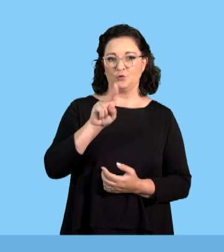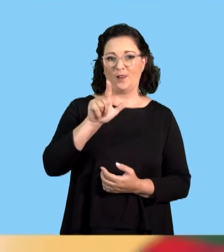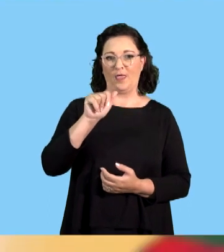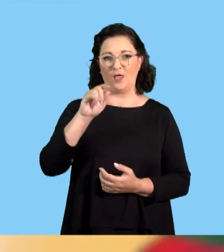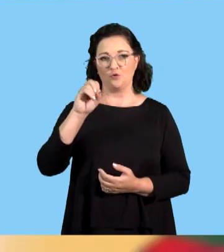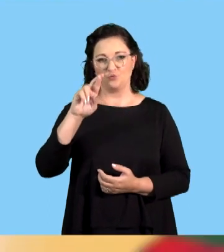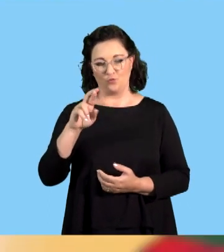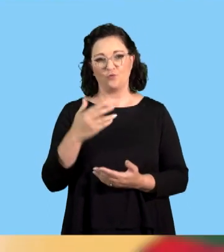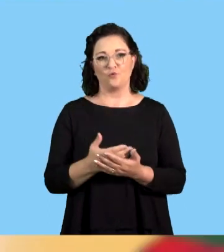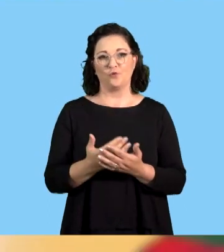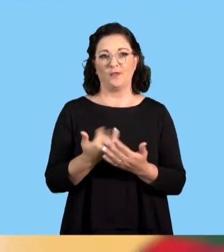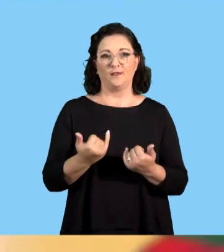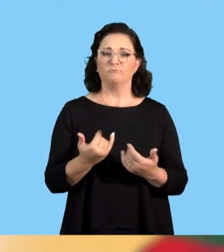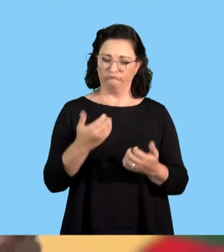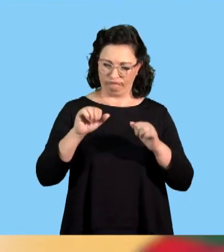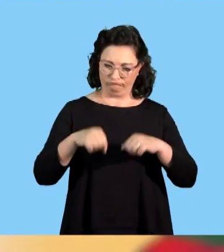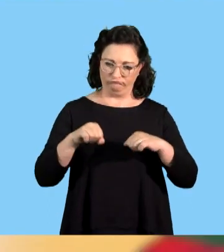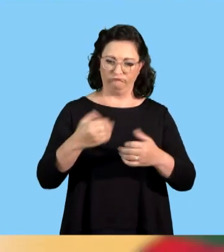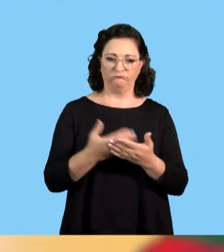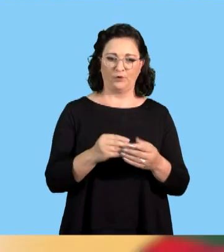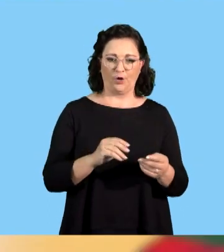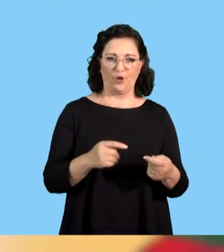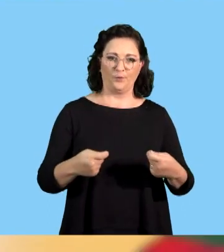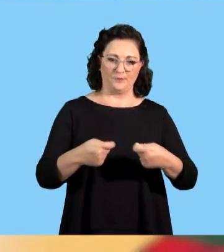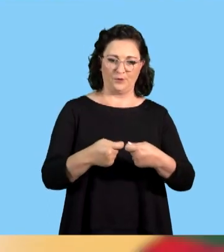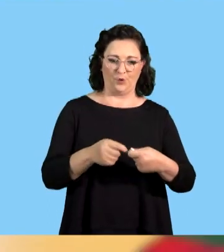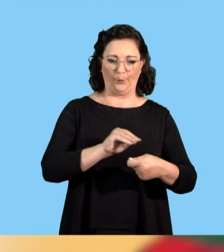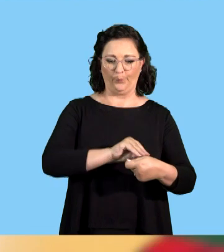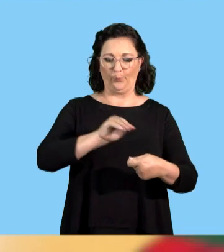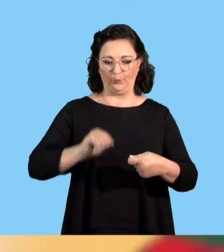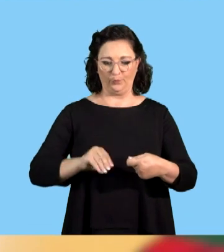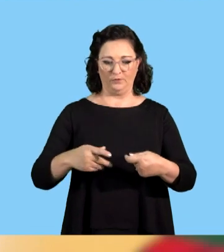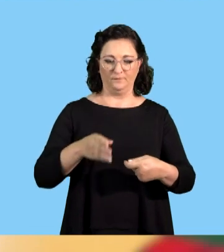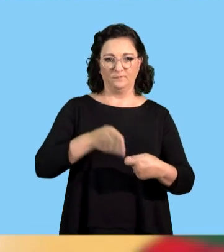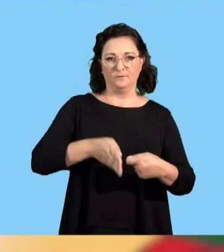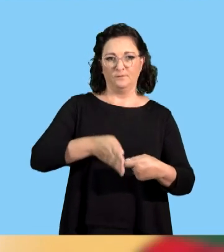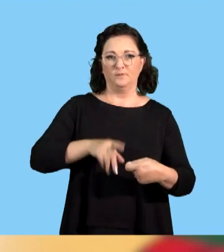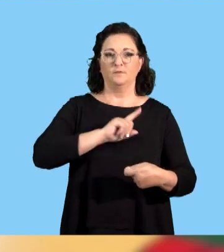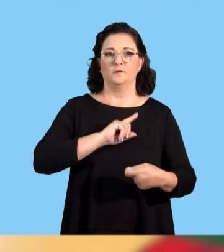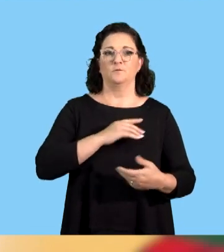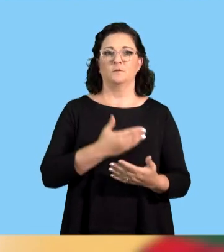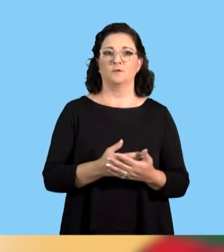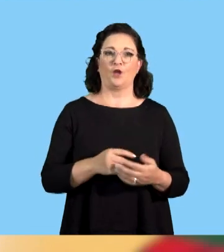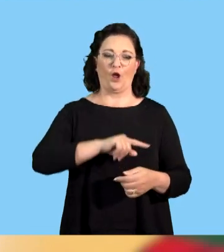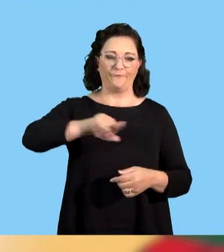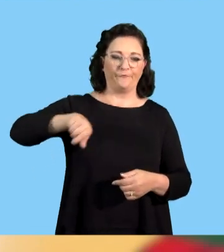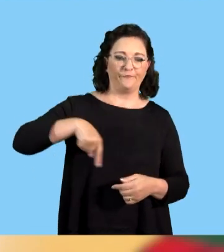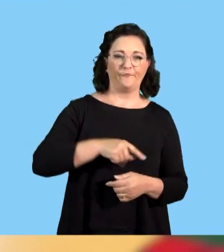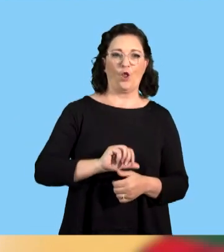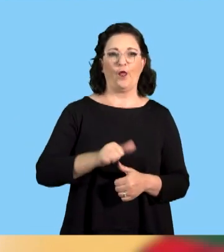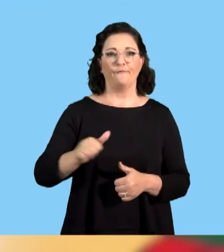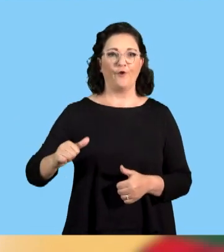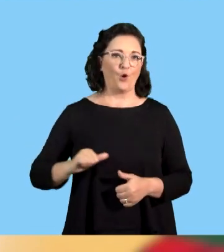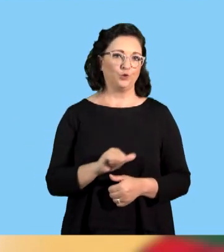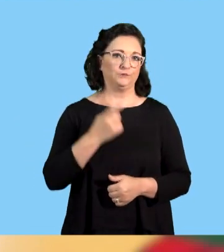are the devices that allow the movement of electric current but do not make it easier for the electric current to flow.